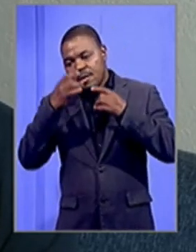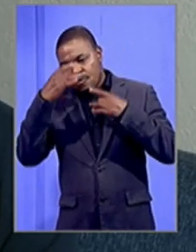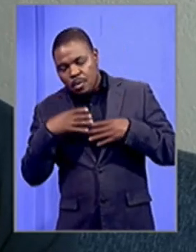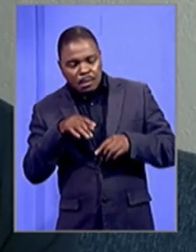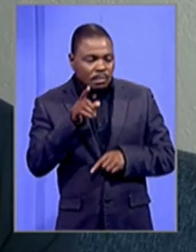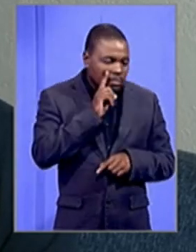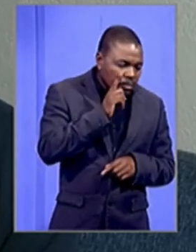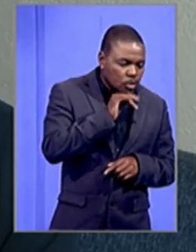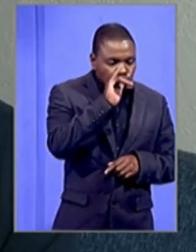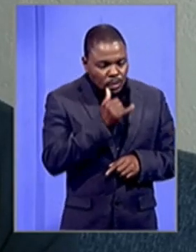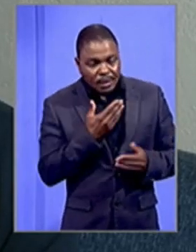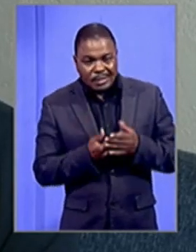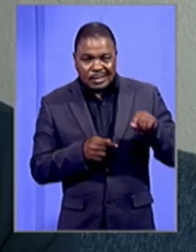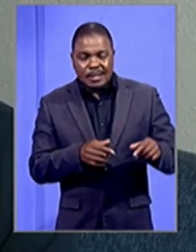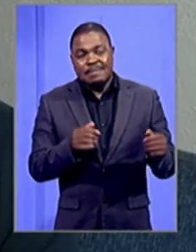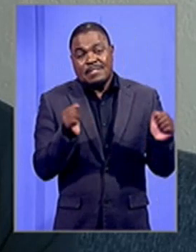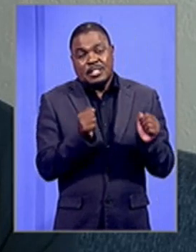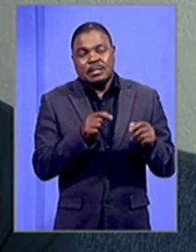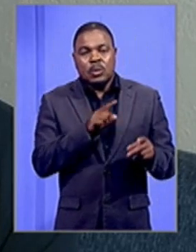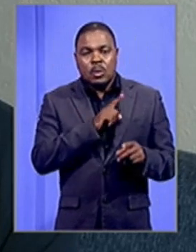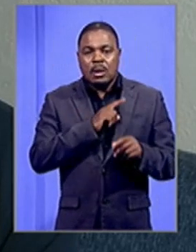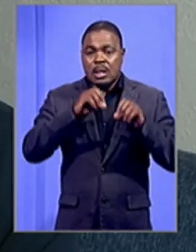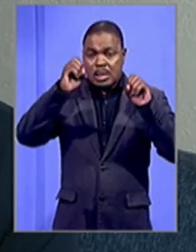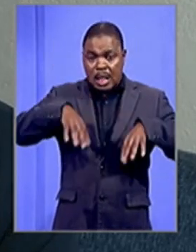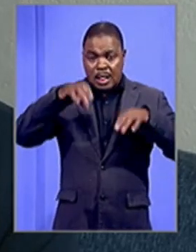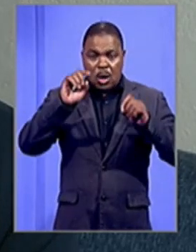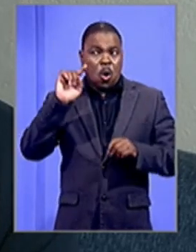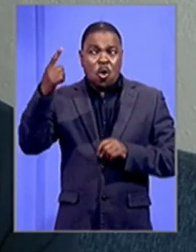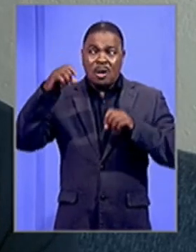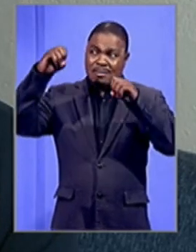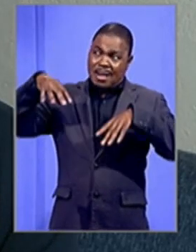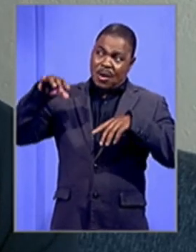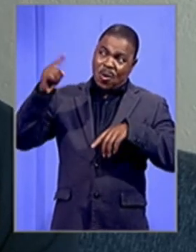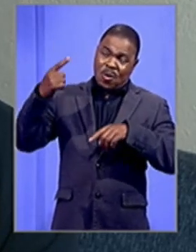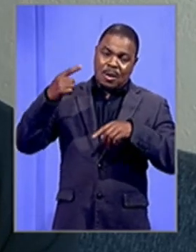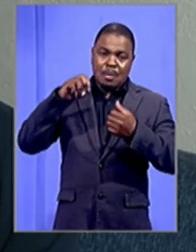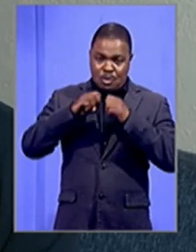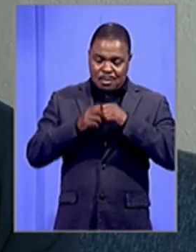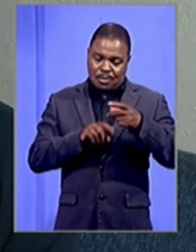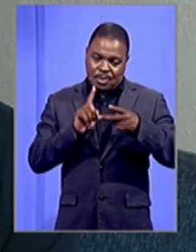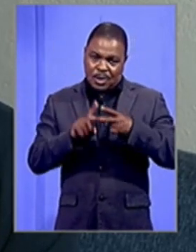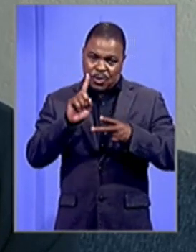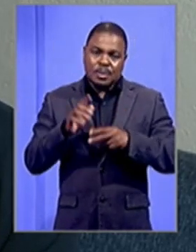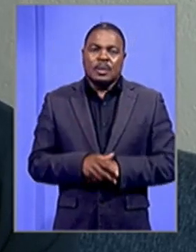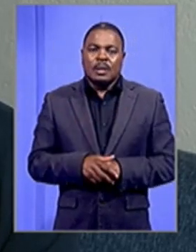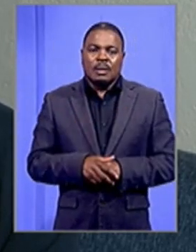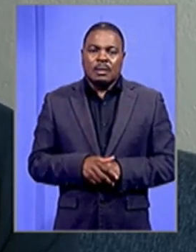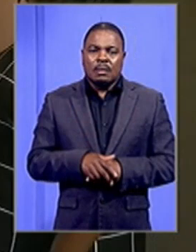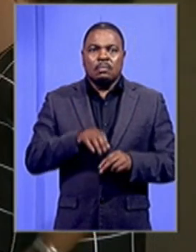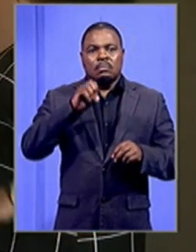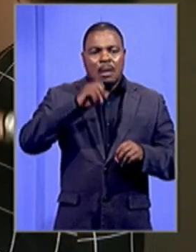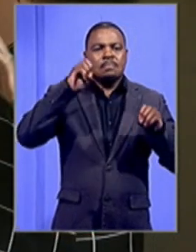freezers, because coming to load shedding, it is not just the power off, there's also the crisis of